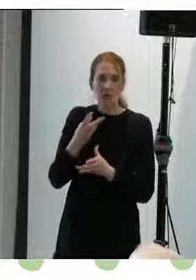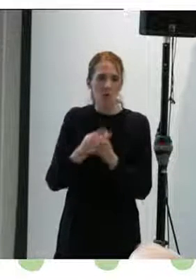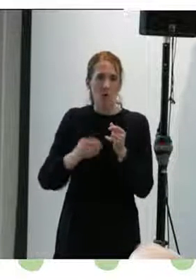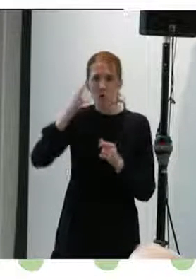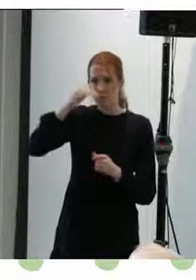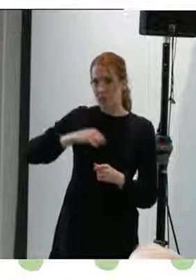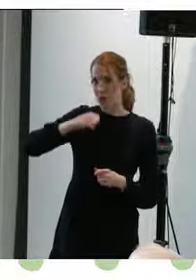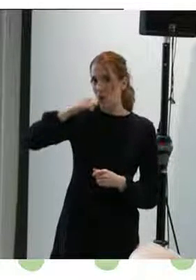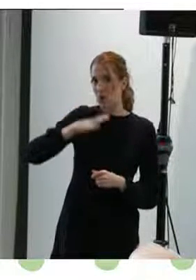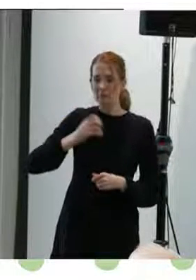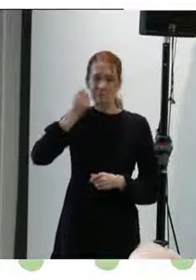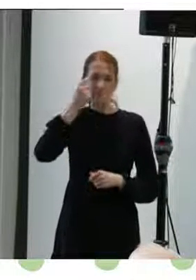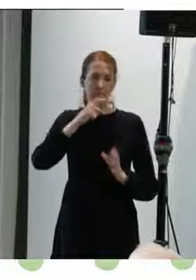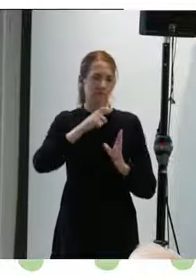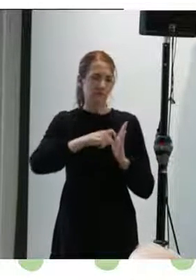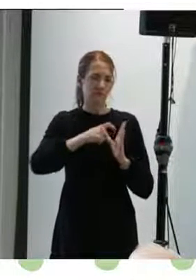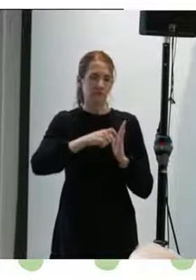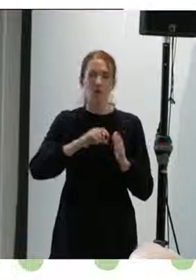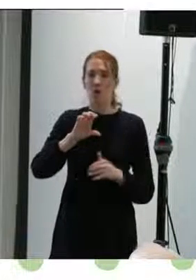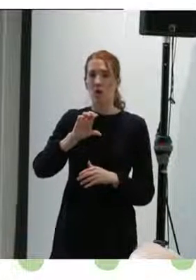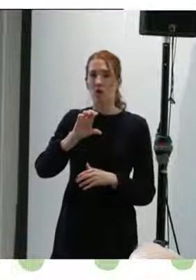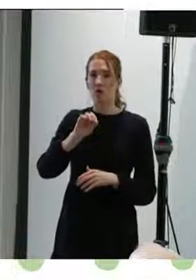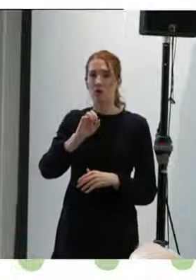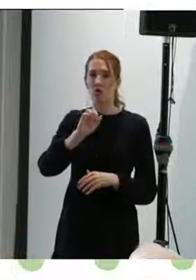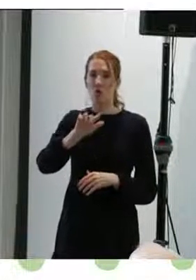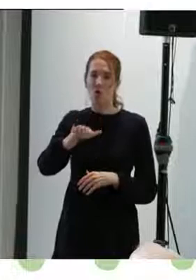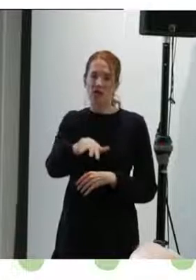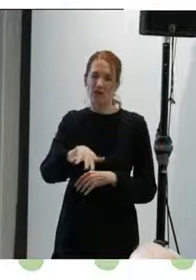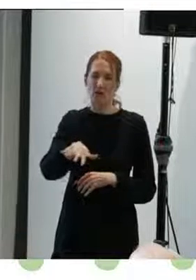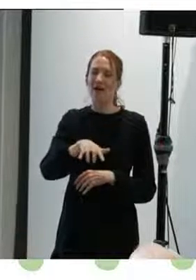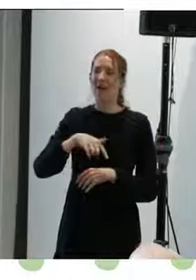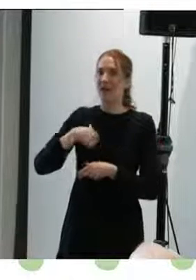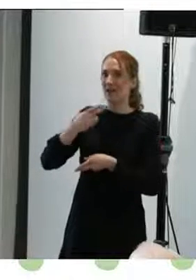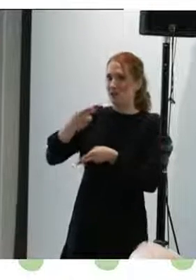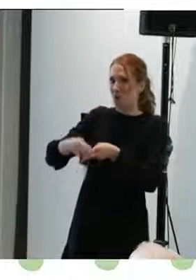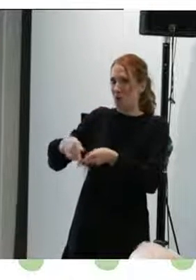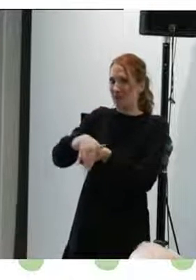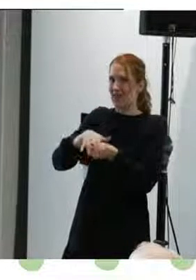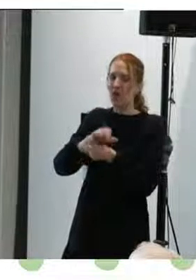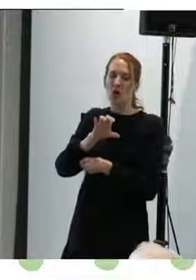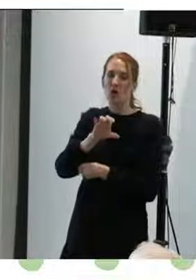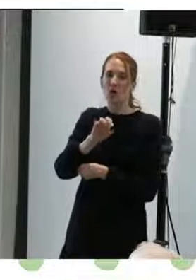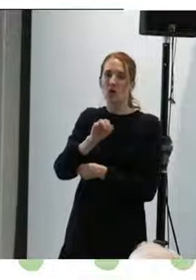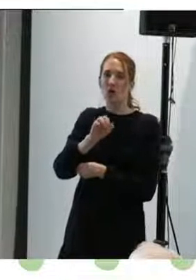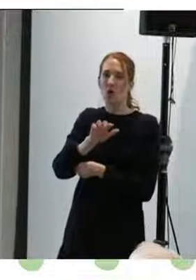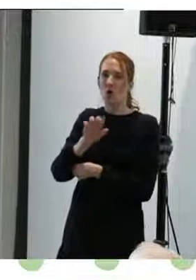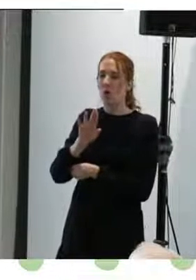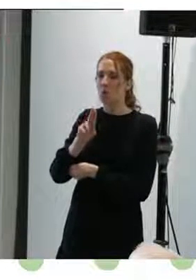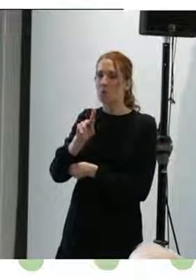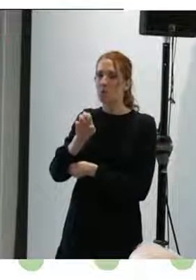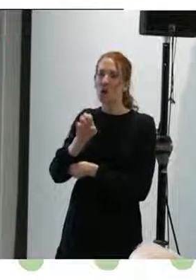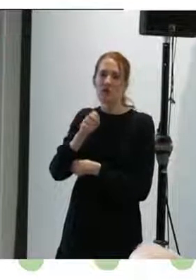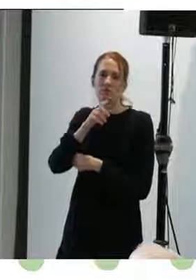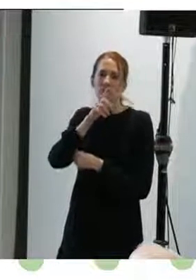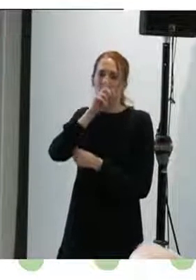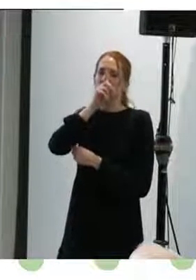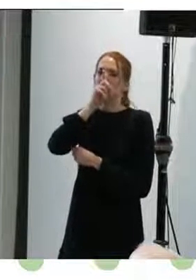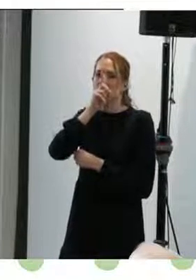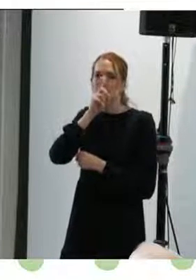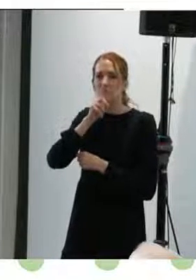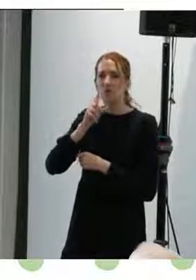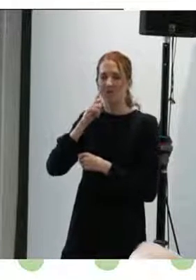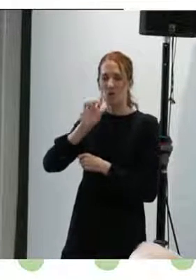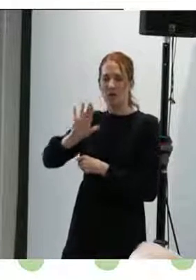of Pennsylvania. And I call my field site Coalbrook to help preserve the identities of the people who spoke with me. This